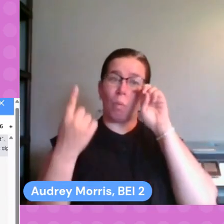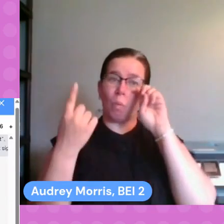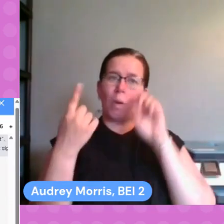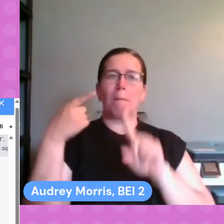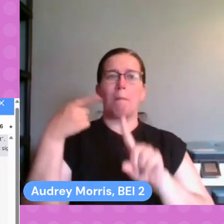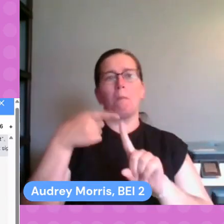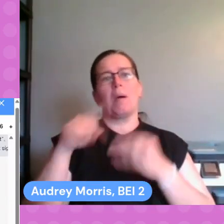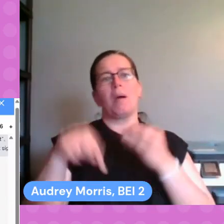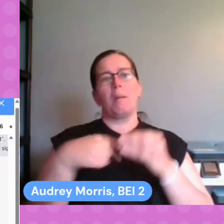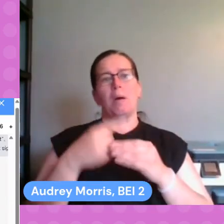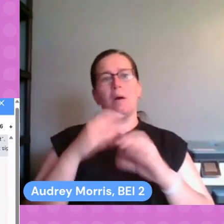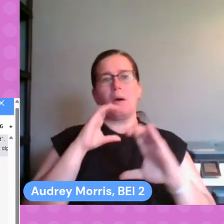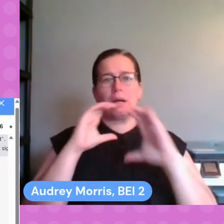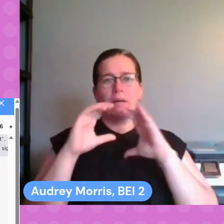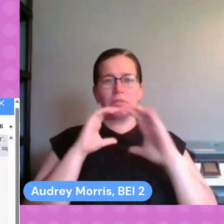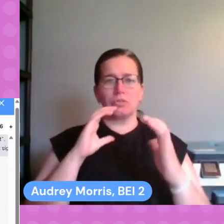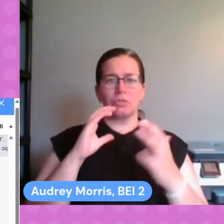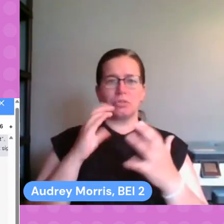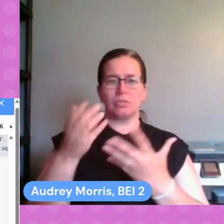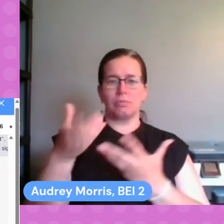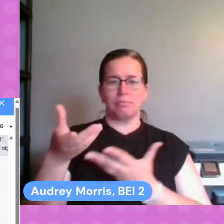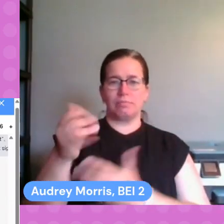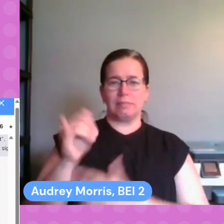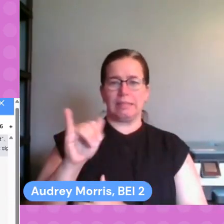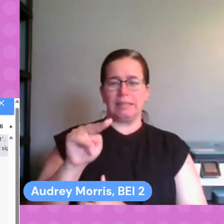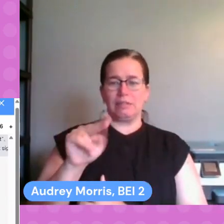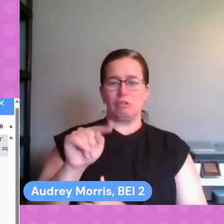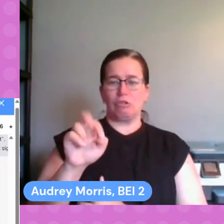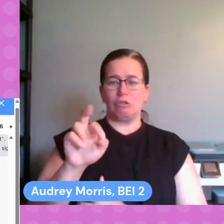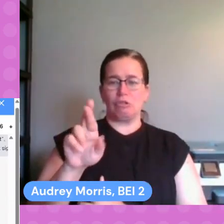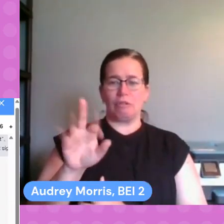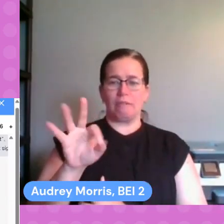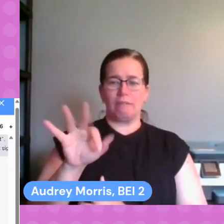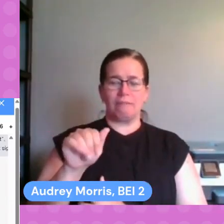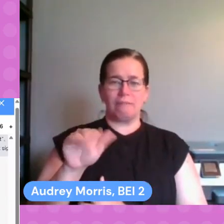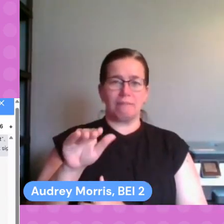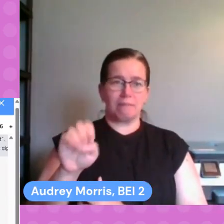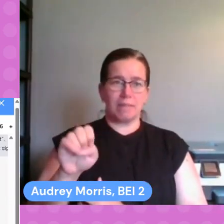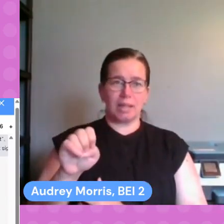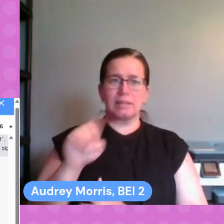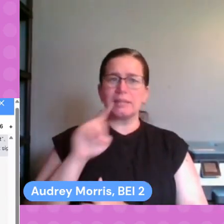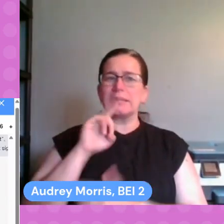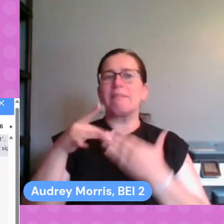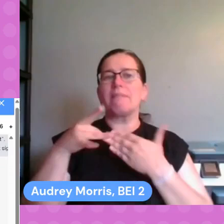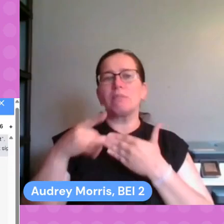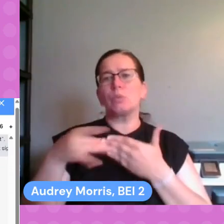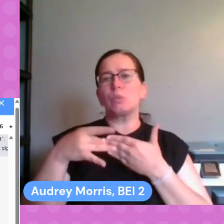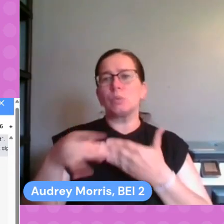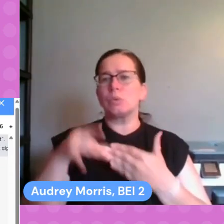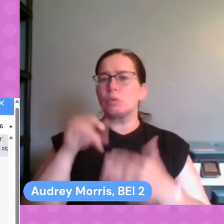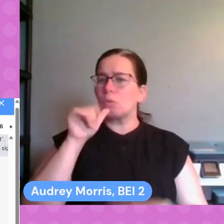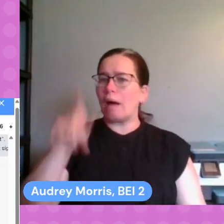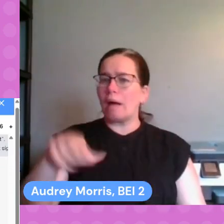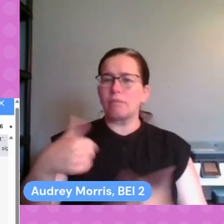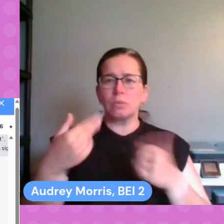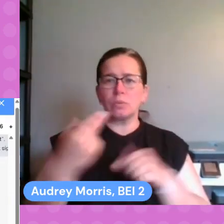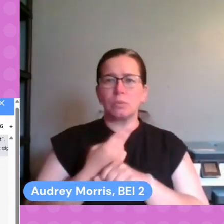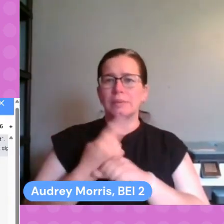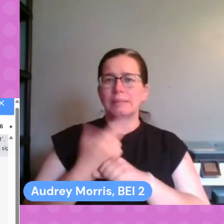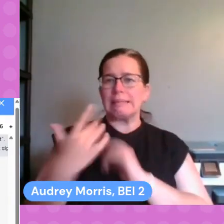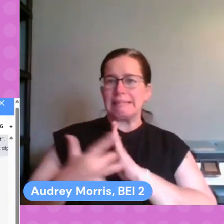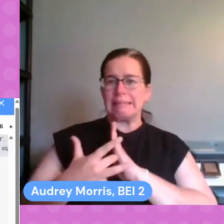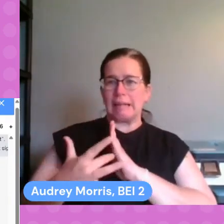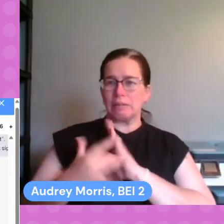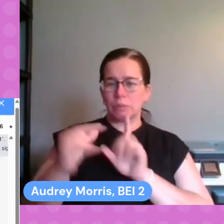about conversational interfaces. They're loose. You don't have to have the technical language in